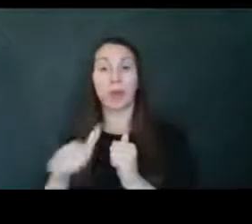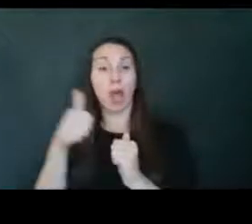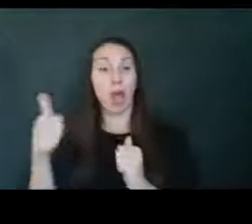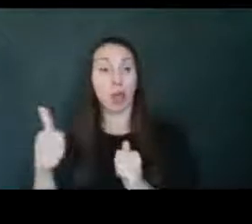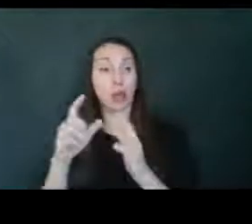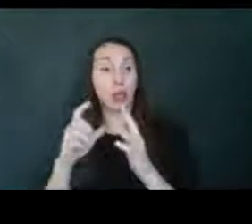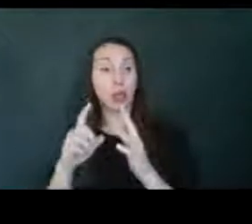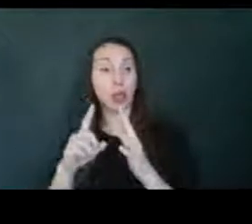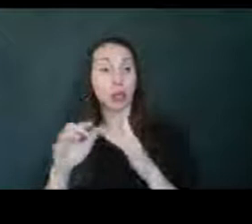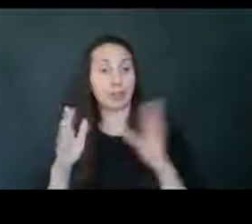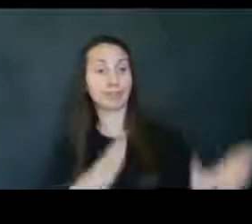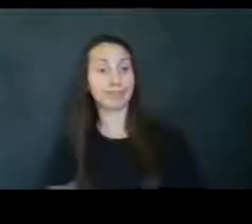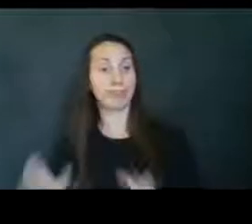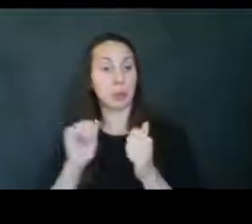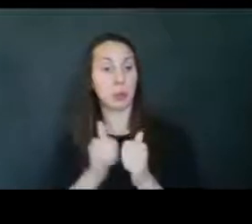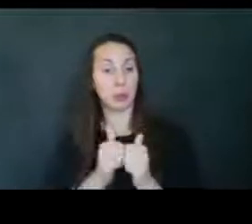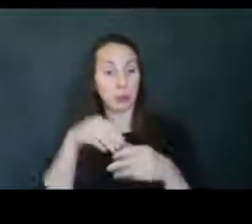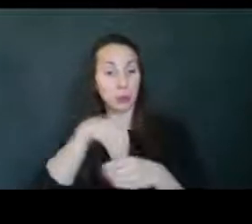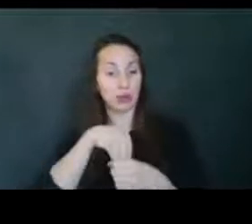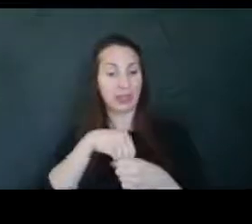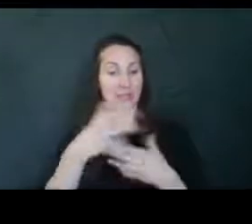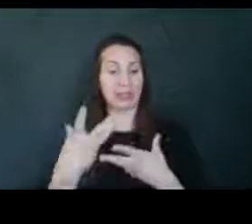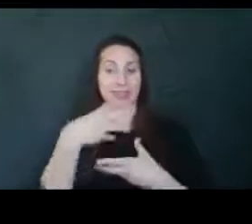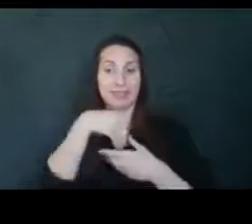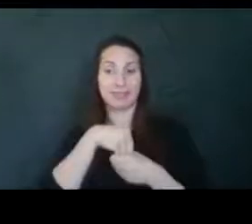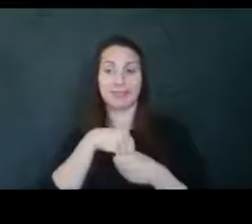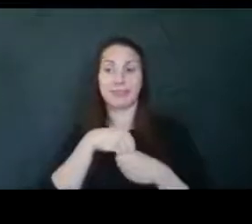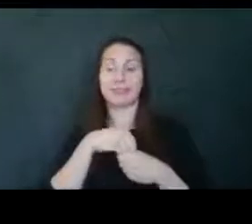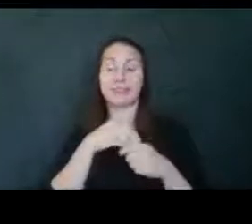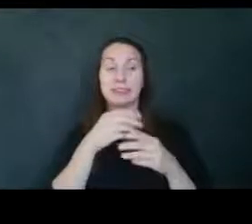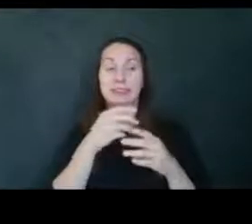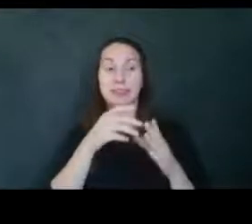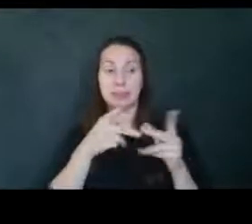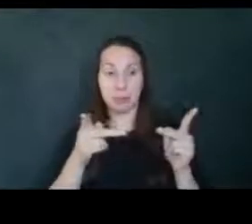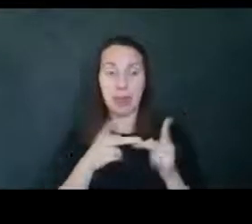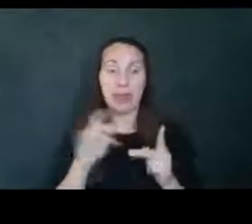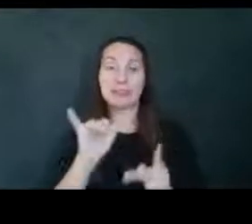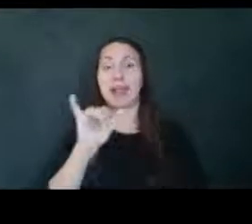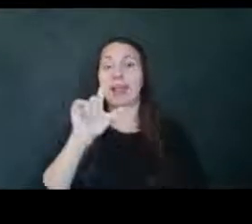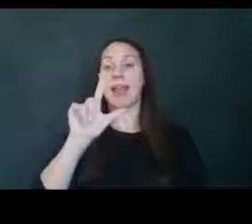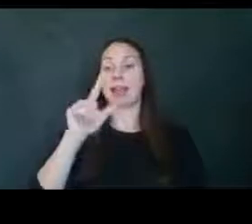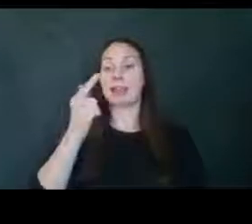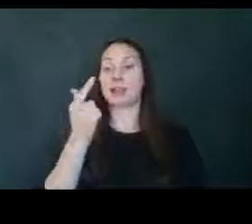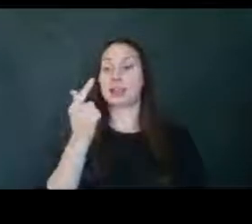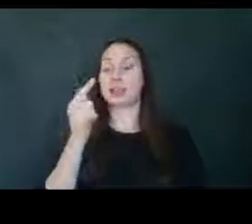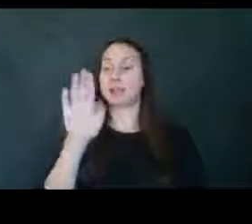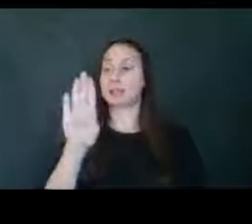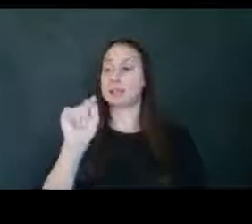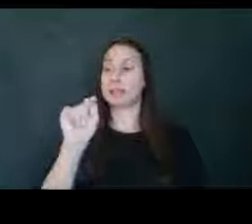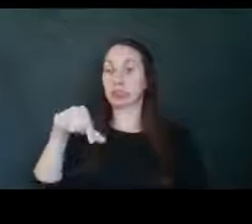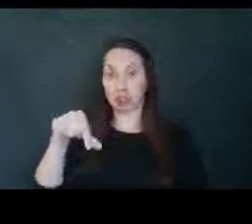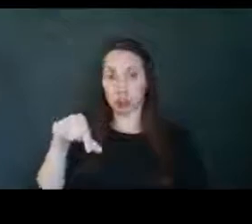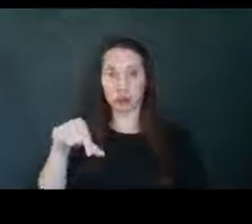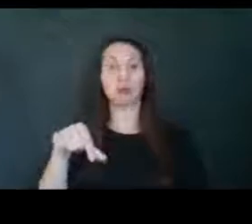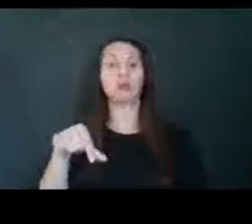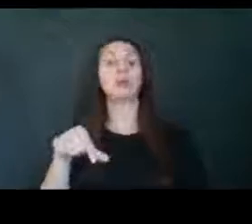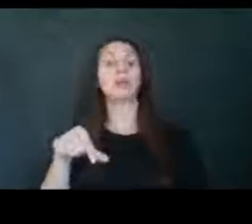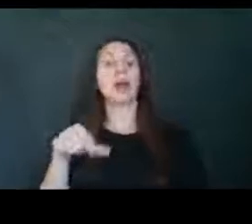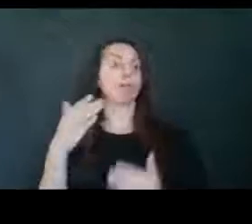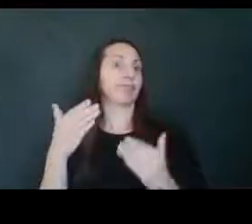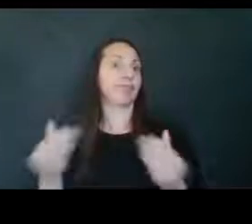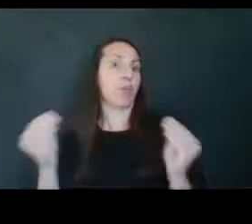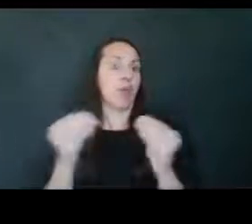including LGBTQ and beyond. First, some housekeeping. The webinar is